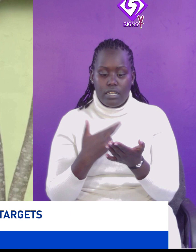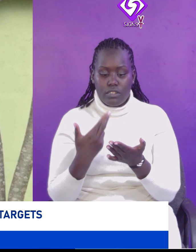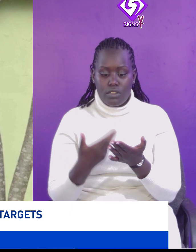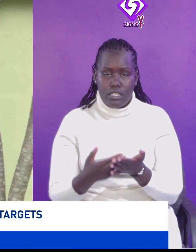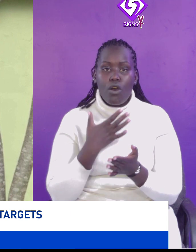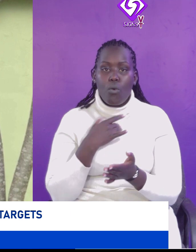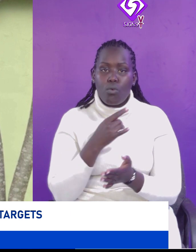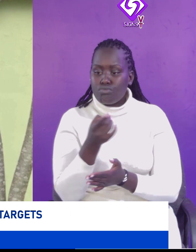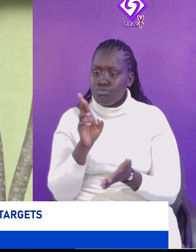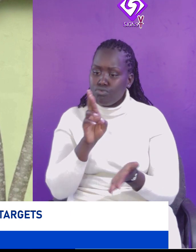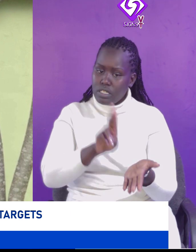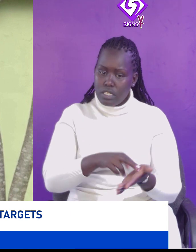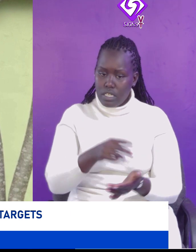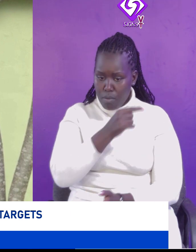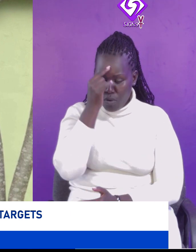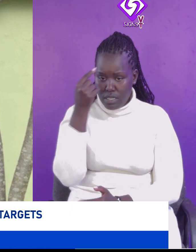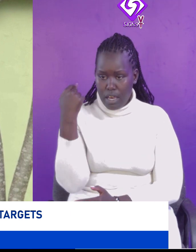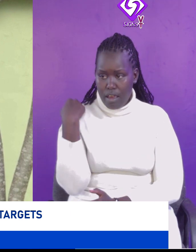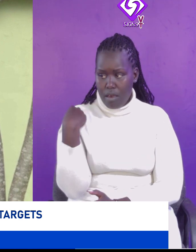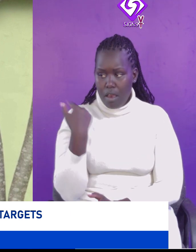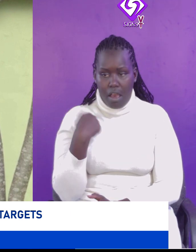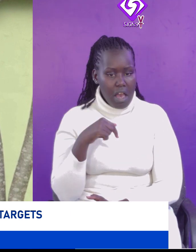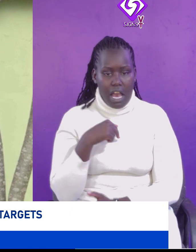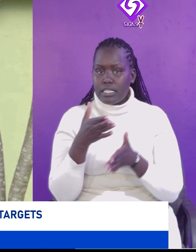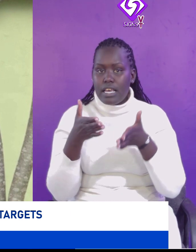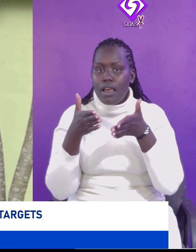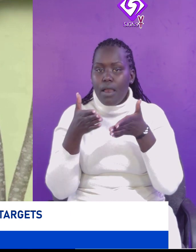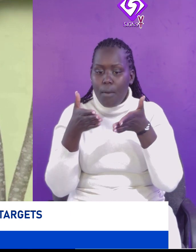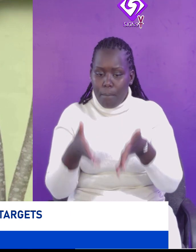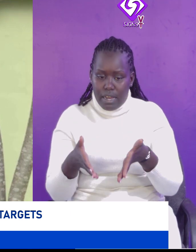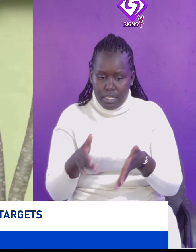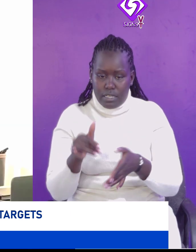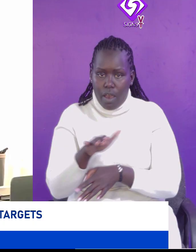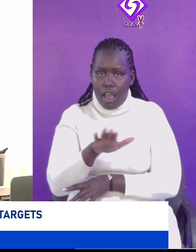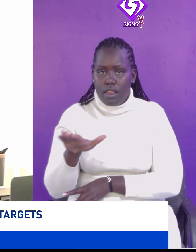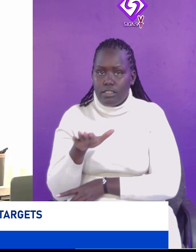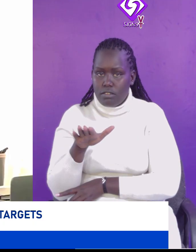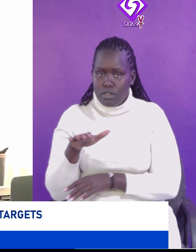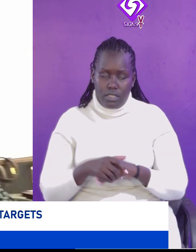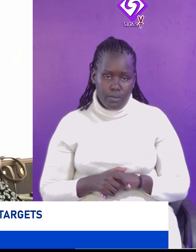register, because statistically we are at the right place in this space.